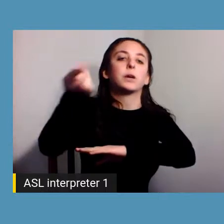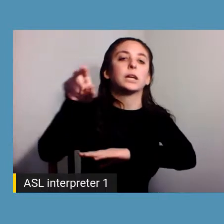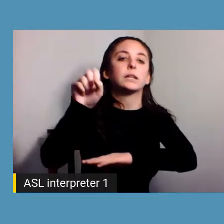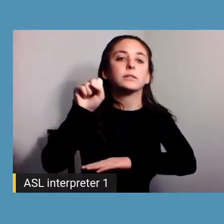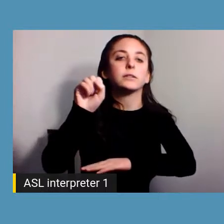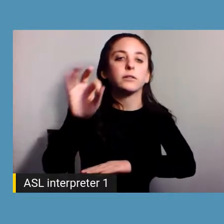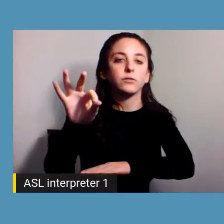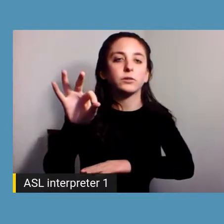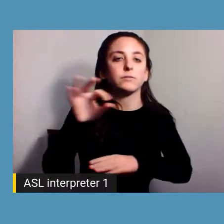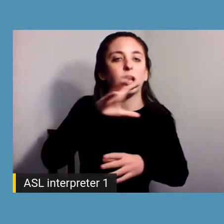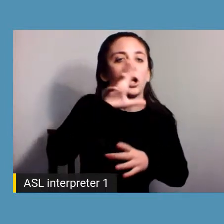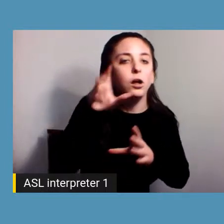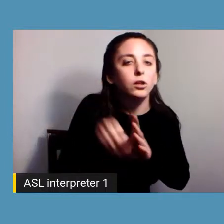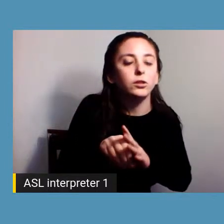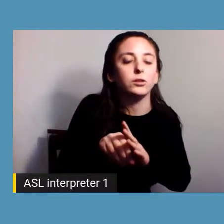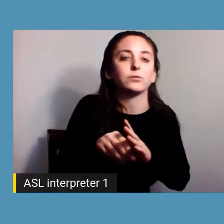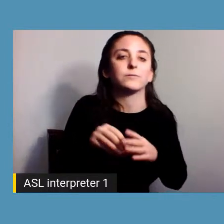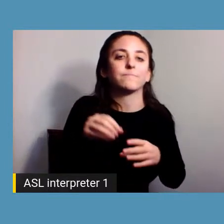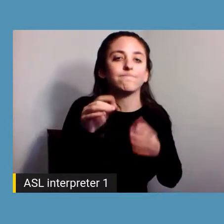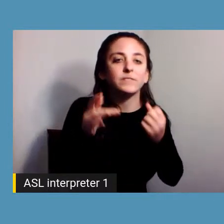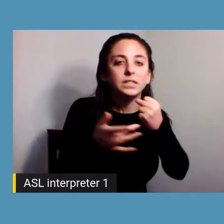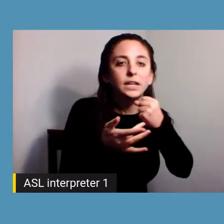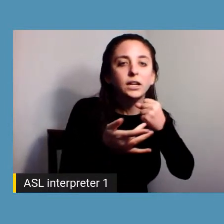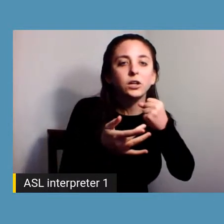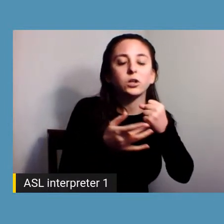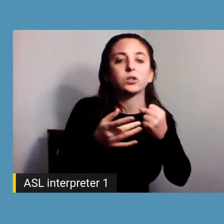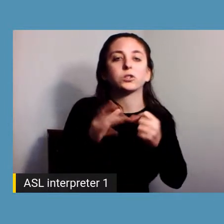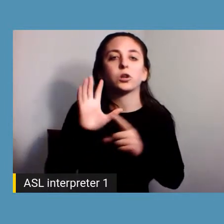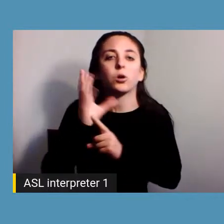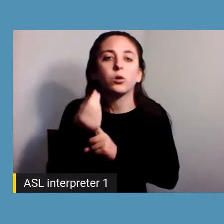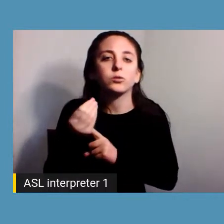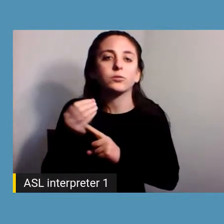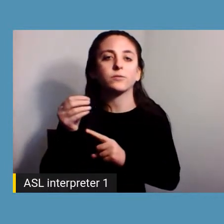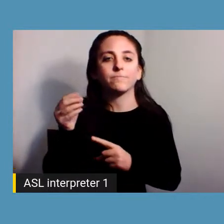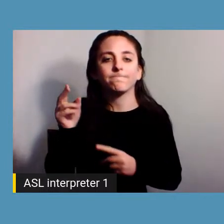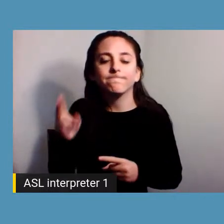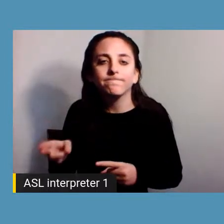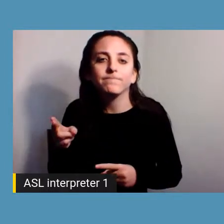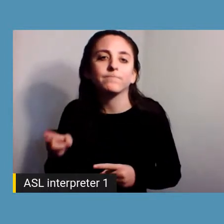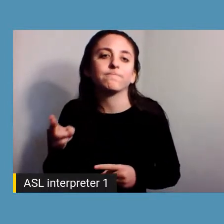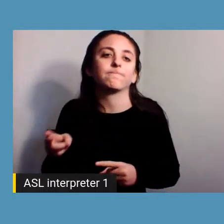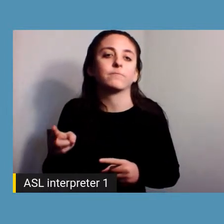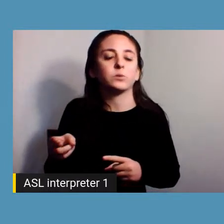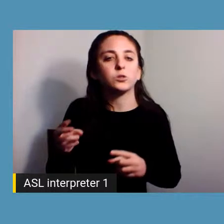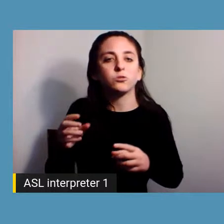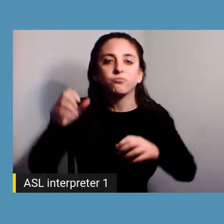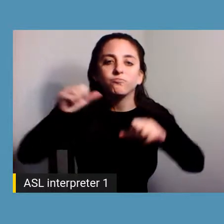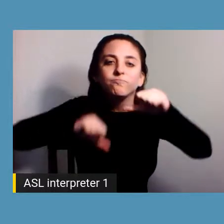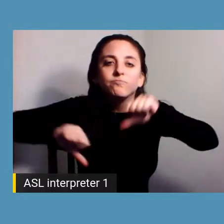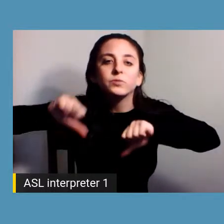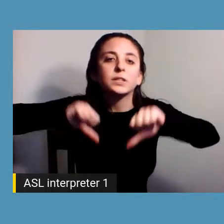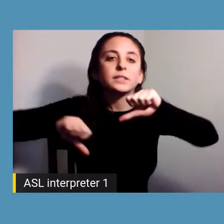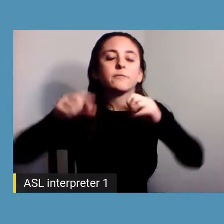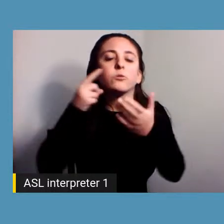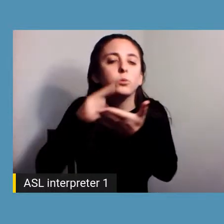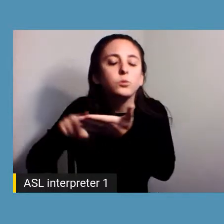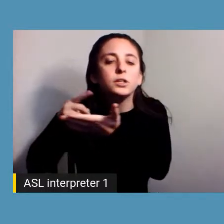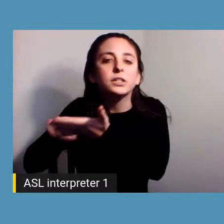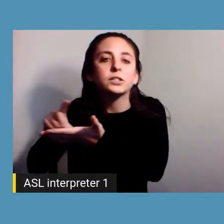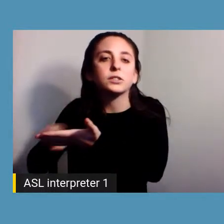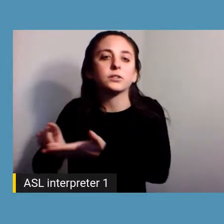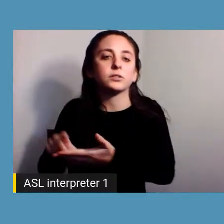implements imaging technologies for cultural, historic, and artistic heritage and scientific research. Carla leads the